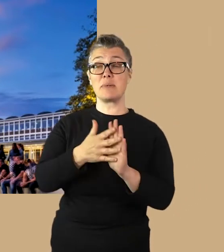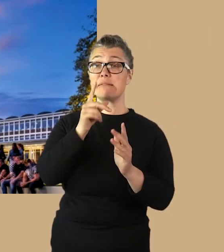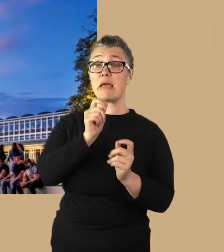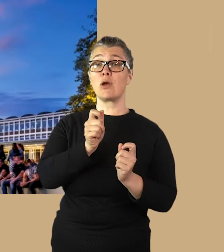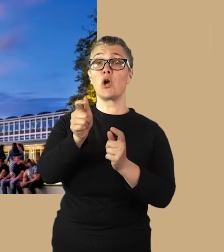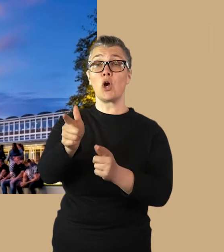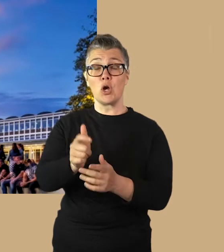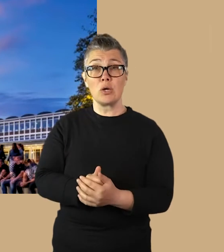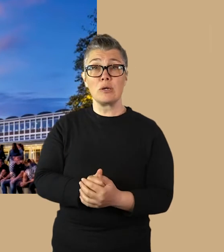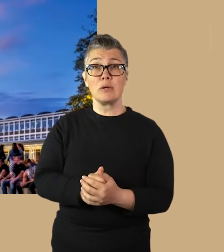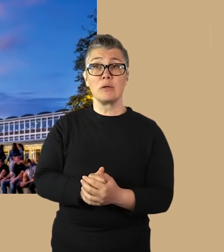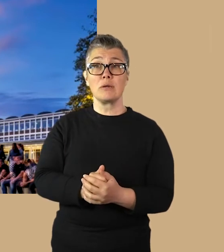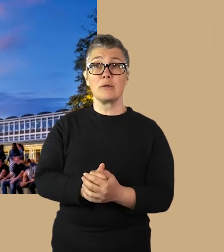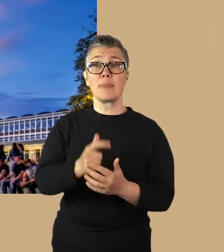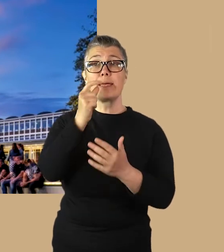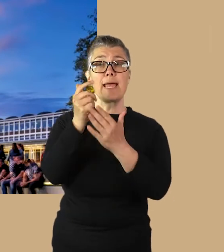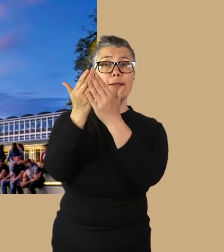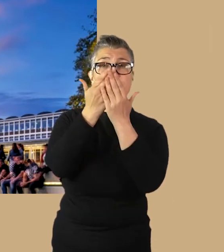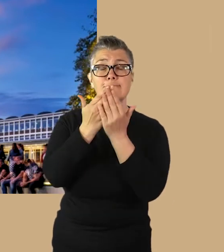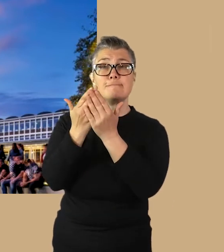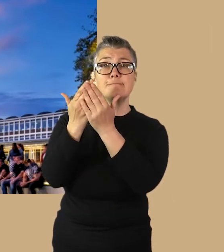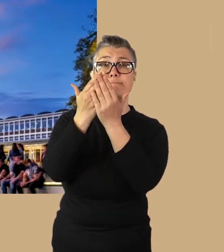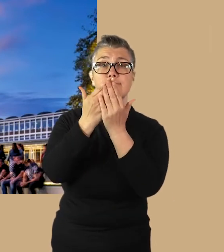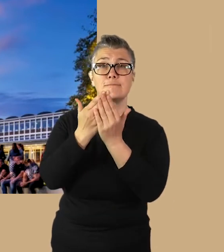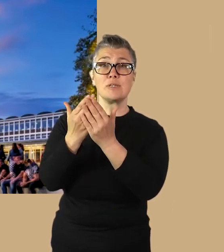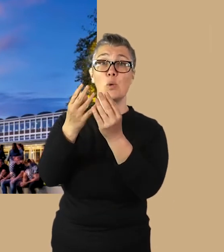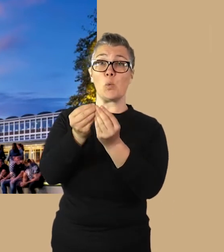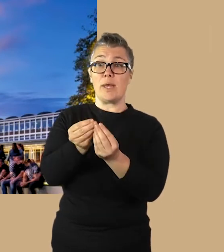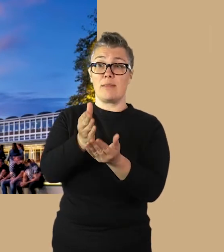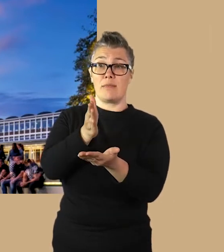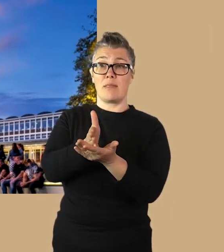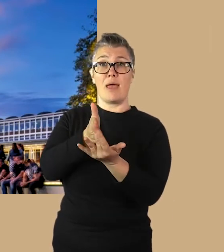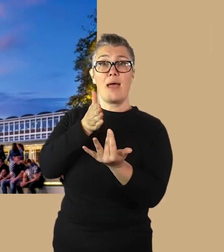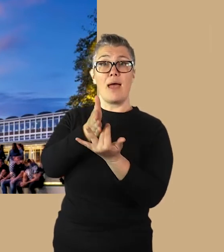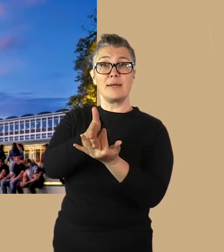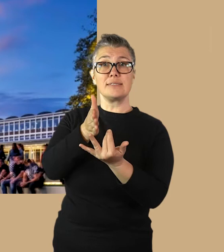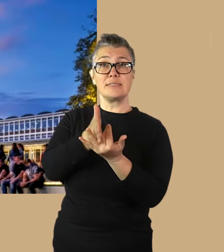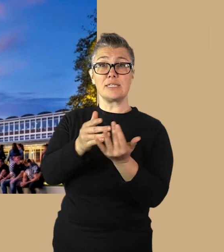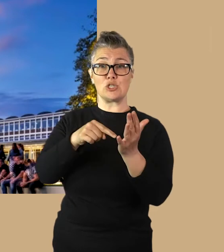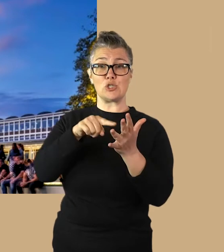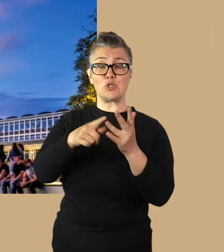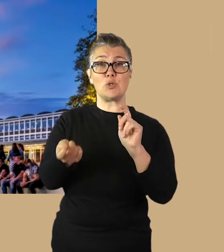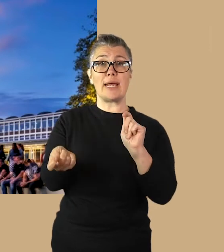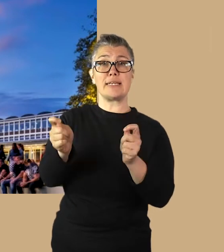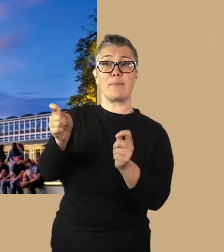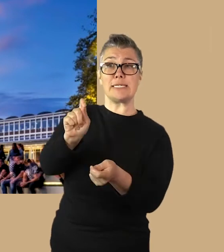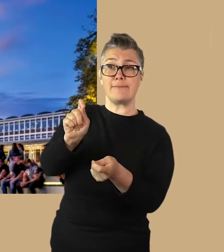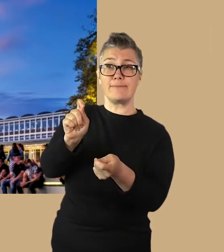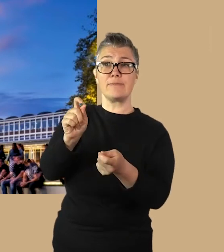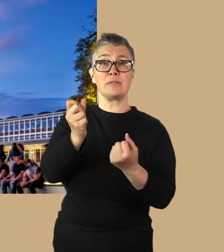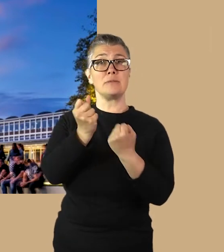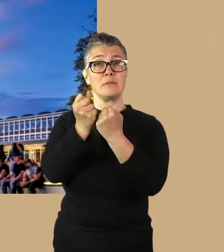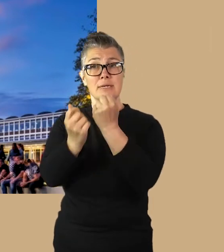actually go to do their studies with actual access to adaptive